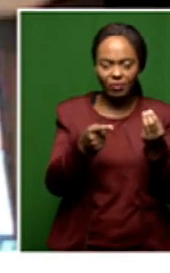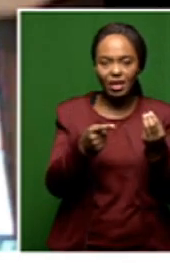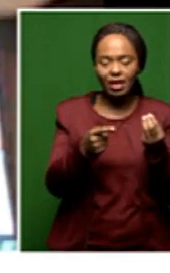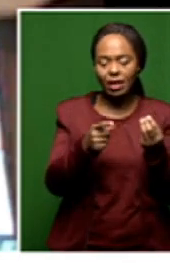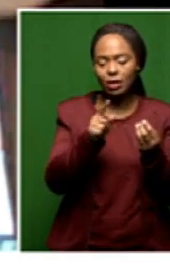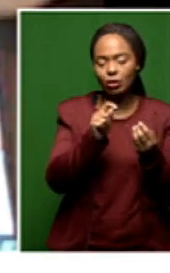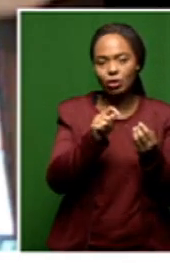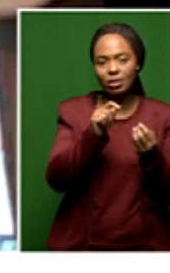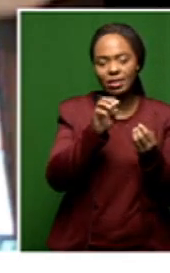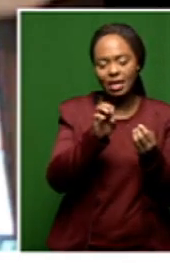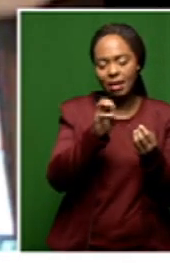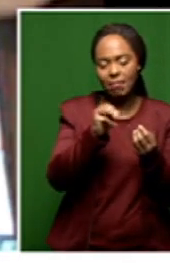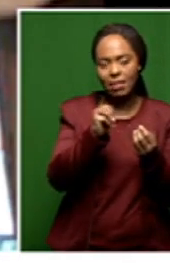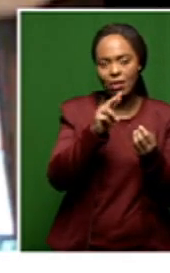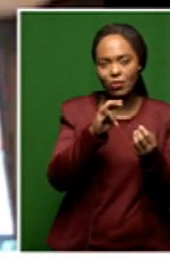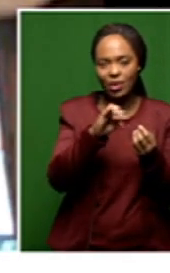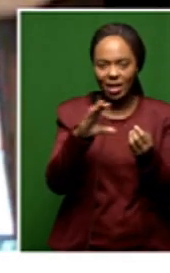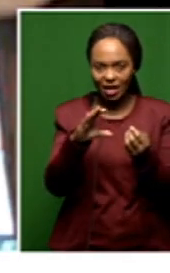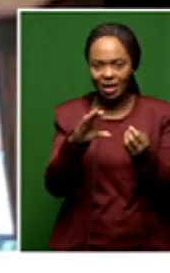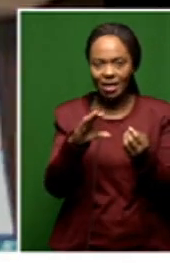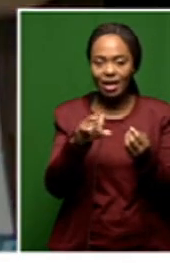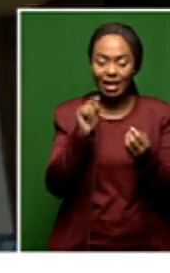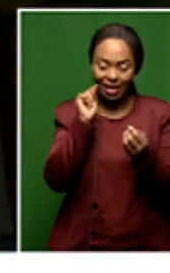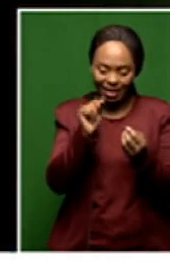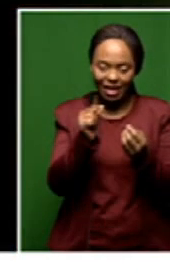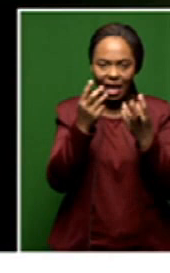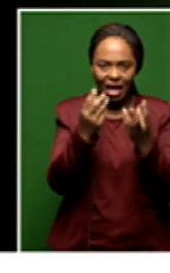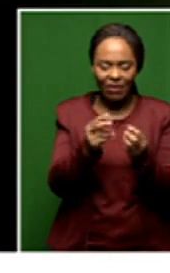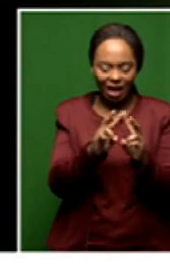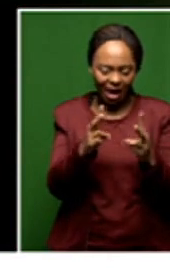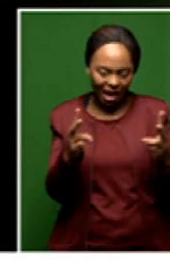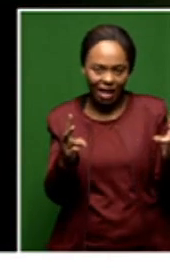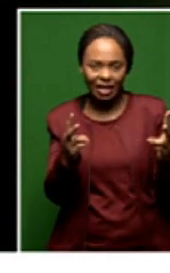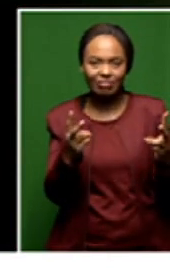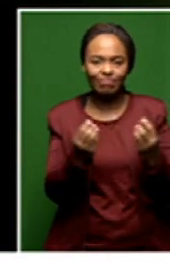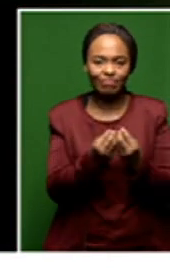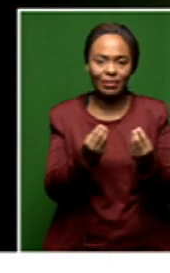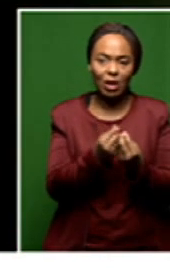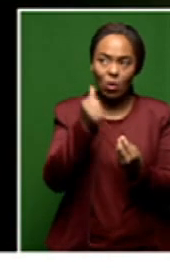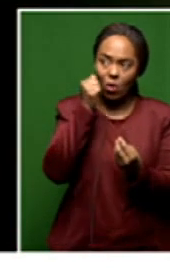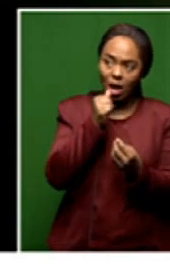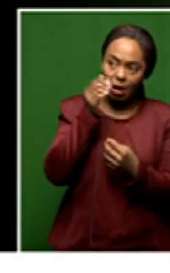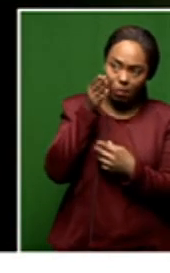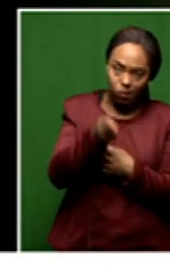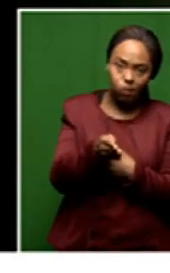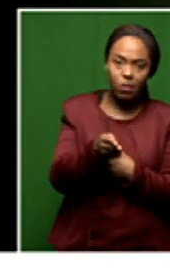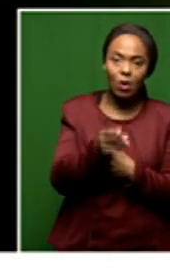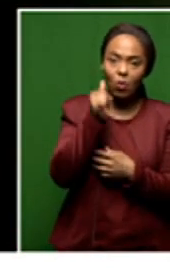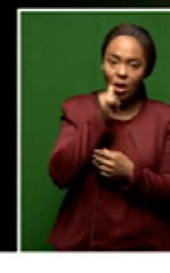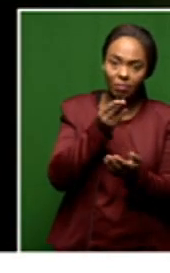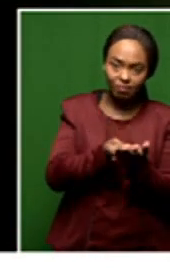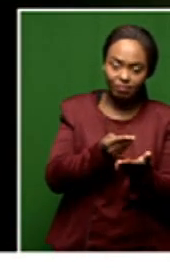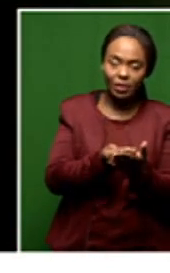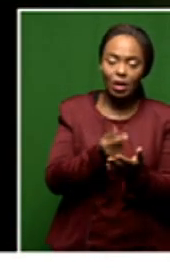has certain elements in it that only become available to us once they are heated. So if